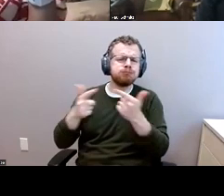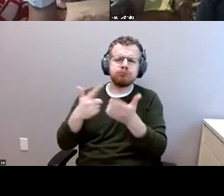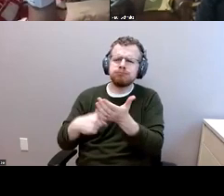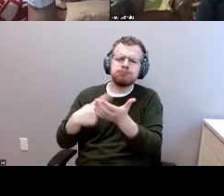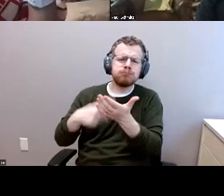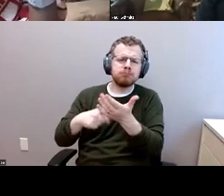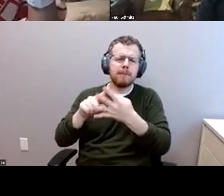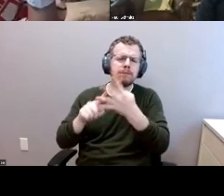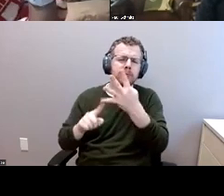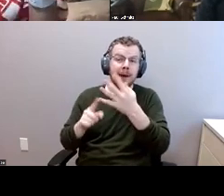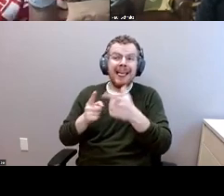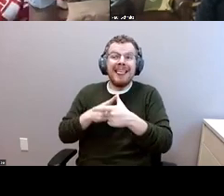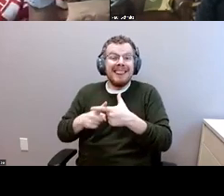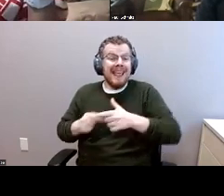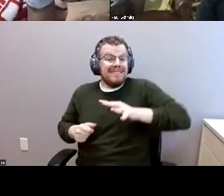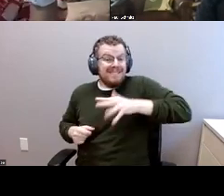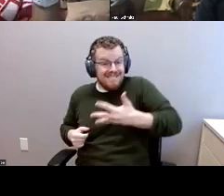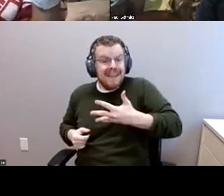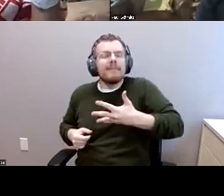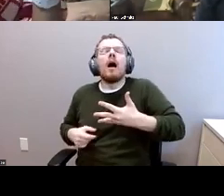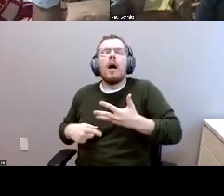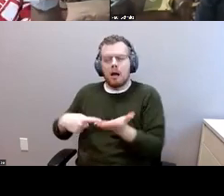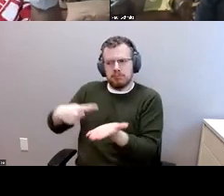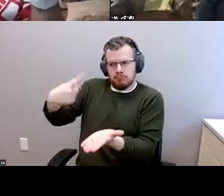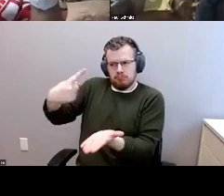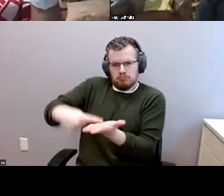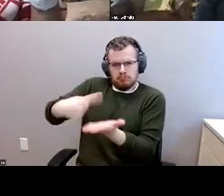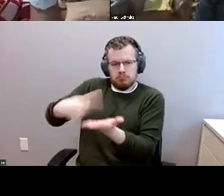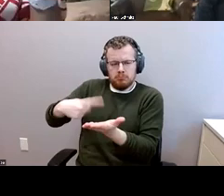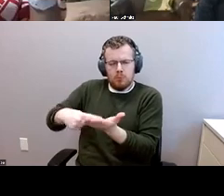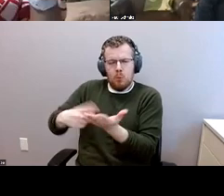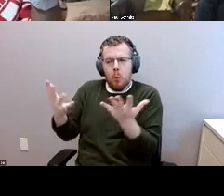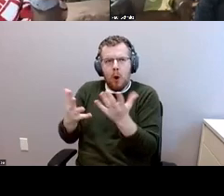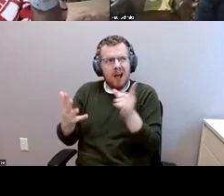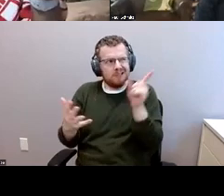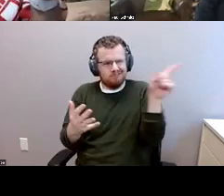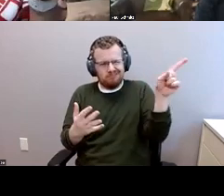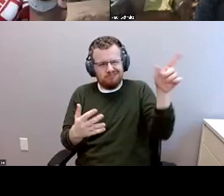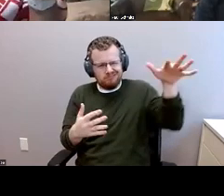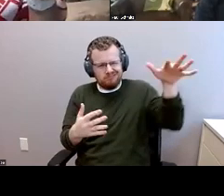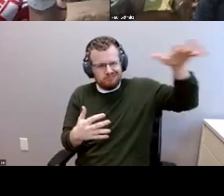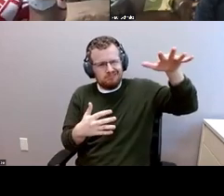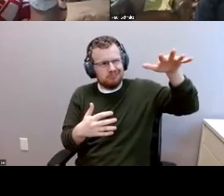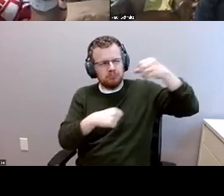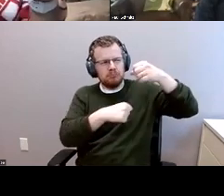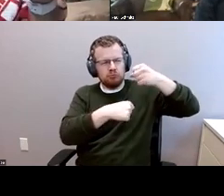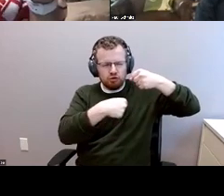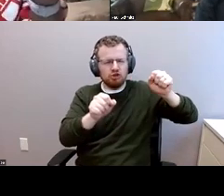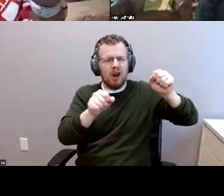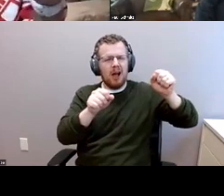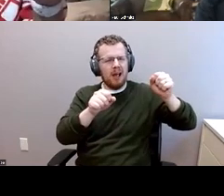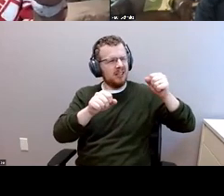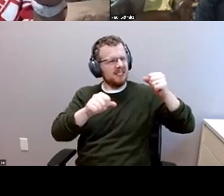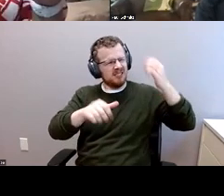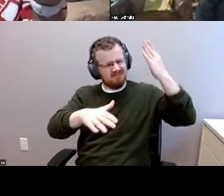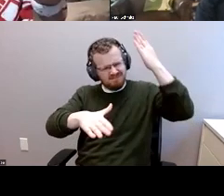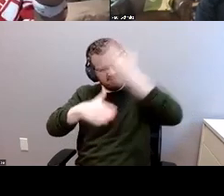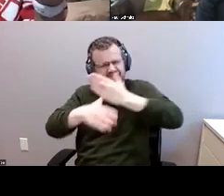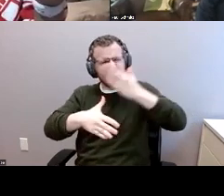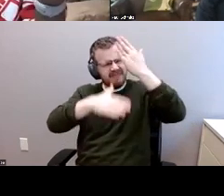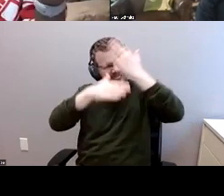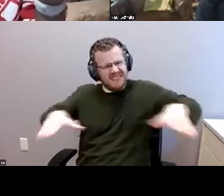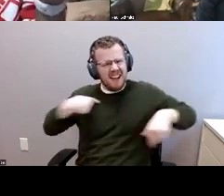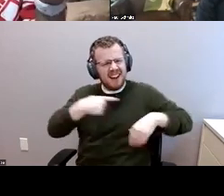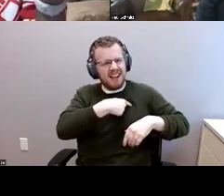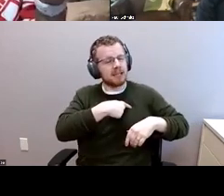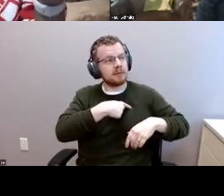constructs that by design fracture, divide us. They serve to other, they serve to do the opposite of bridging, right? The breaking